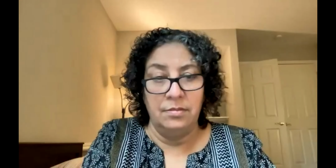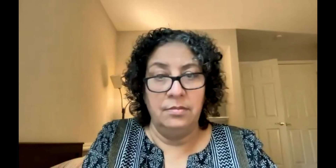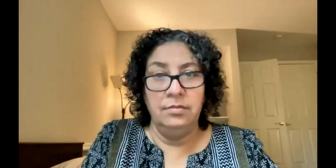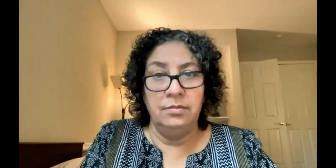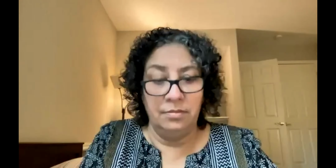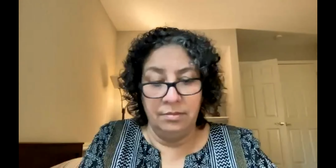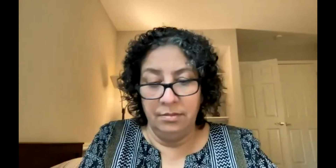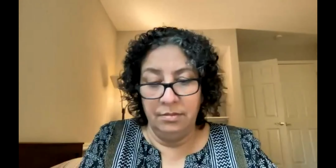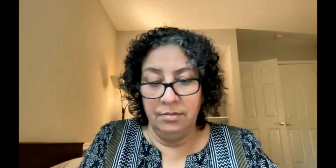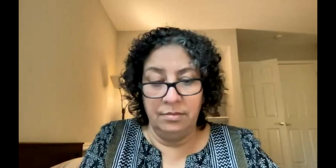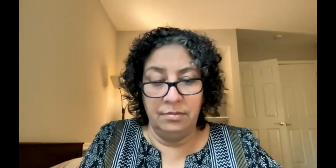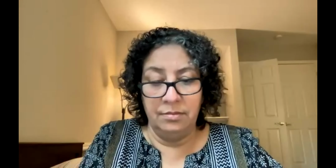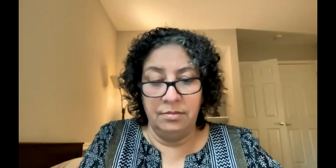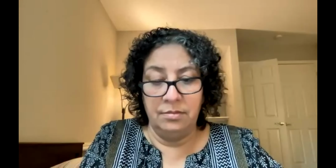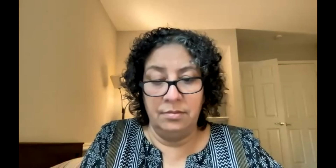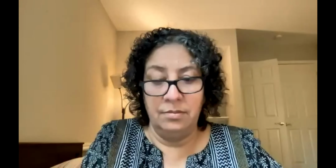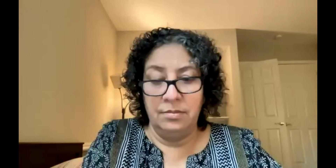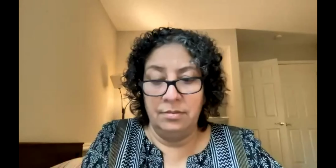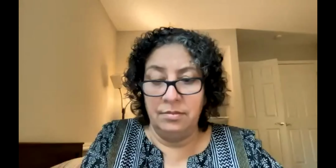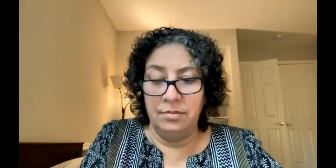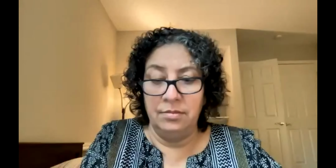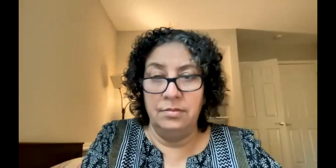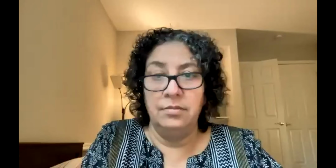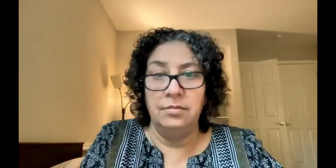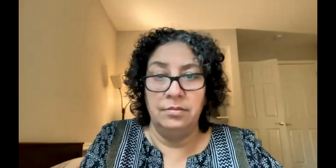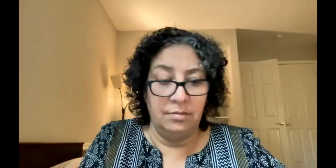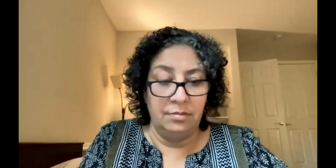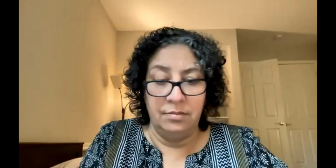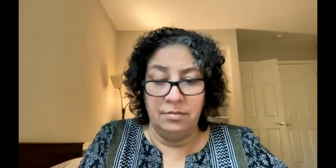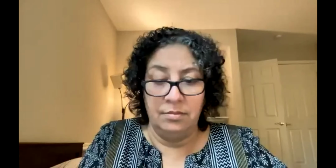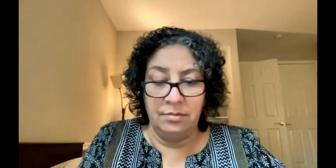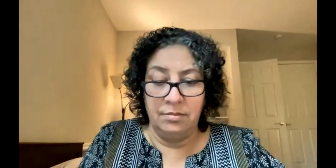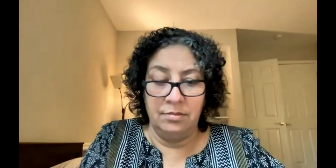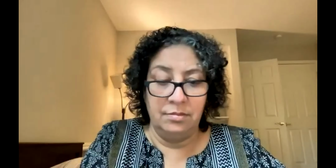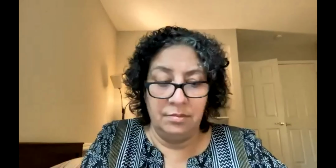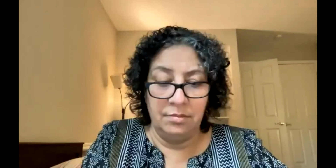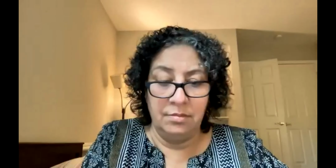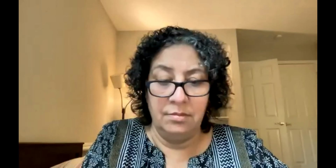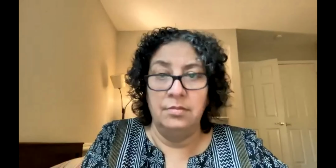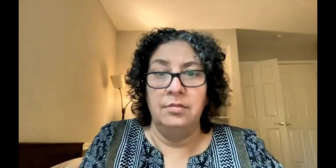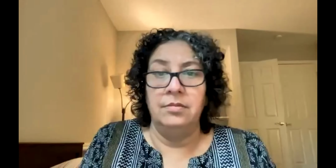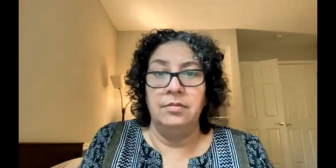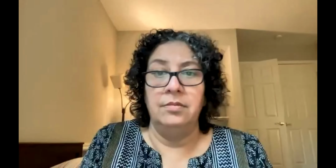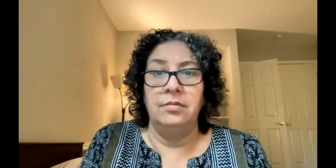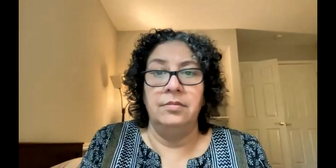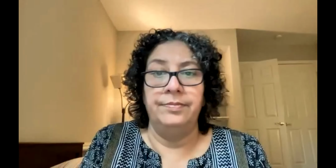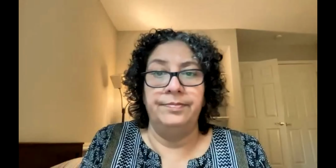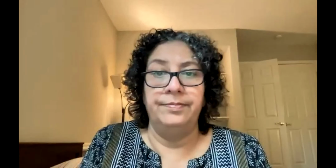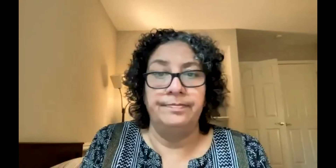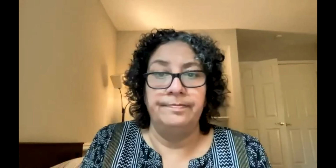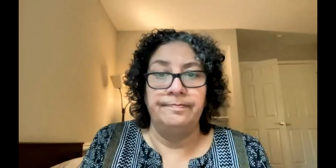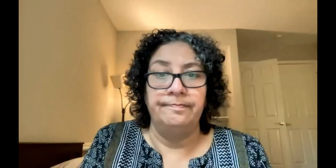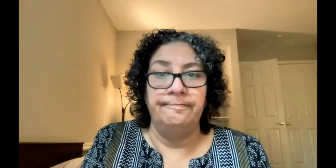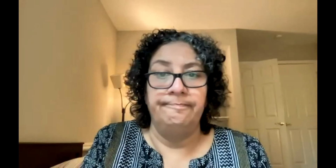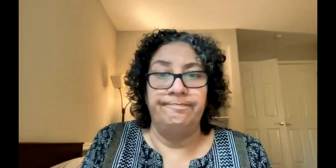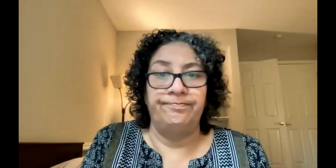Well, all I have to say is that it's a challenge. Whatever this field we've chosen is a